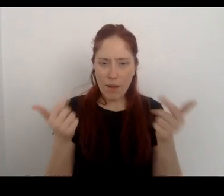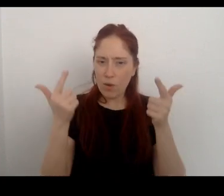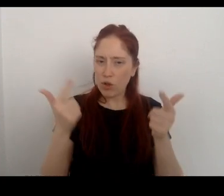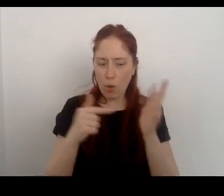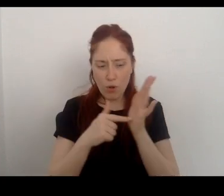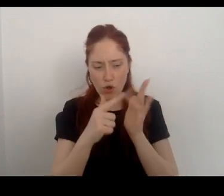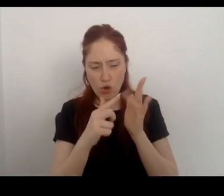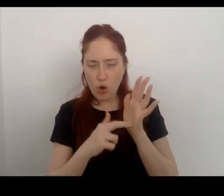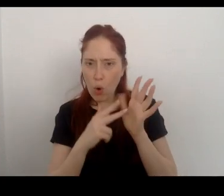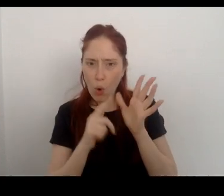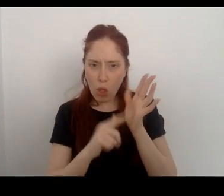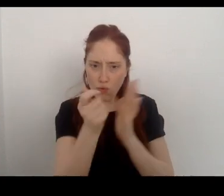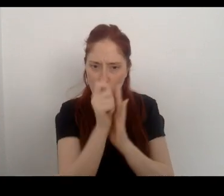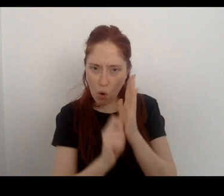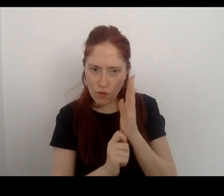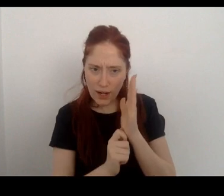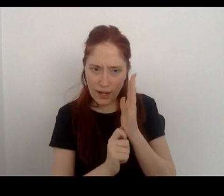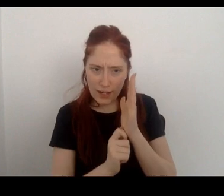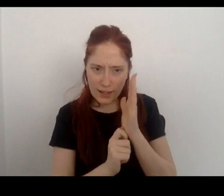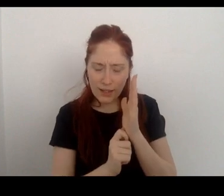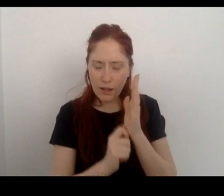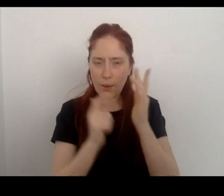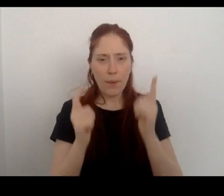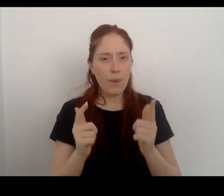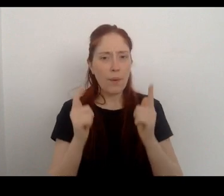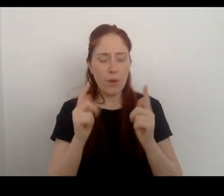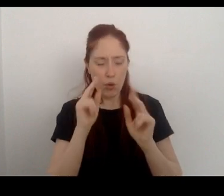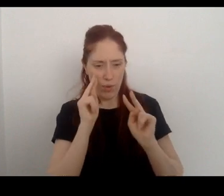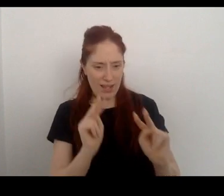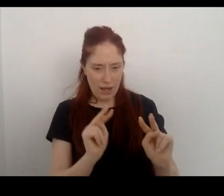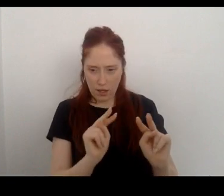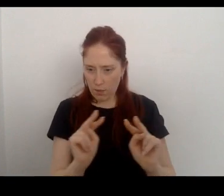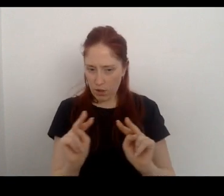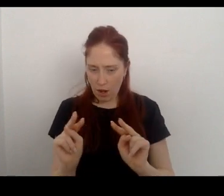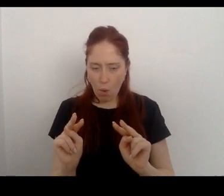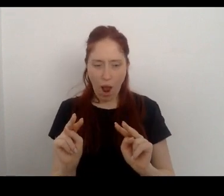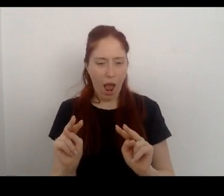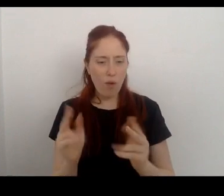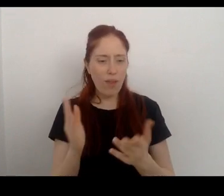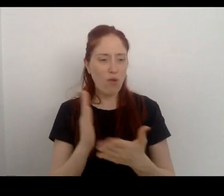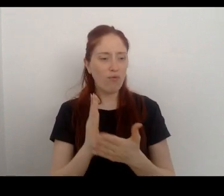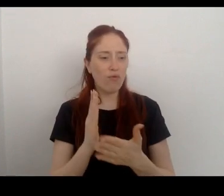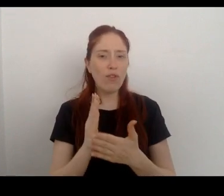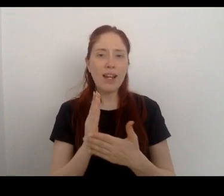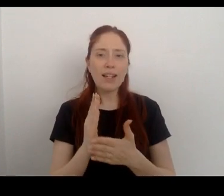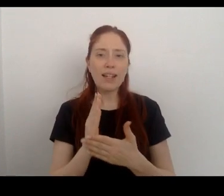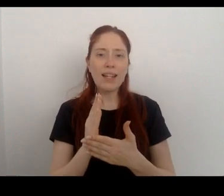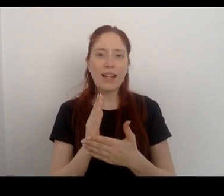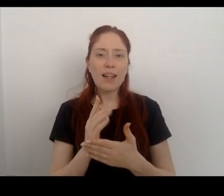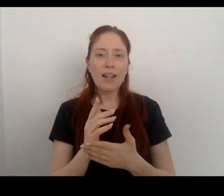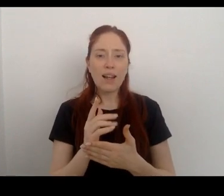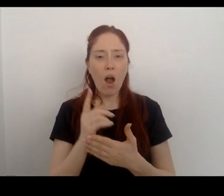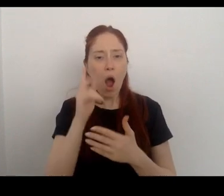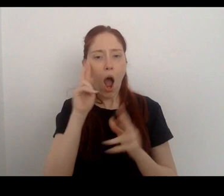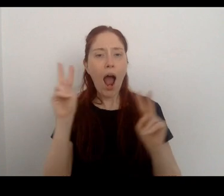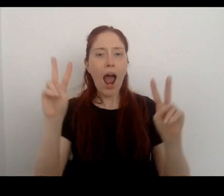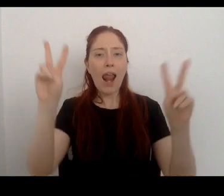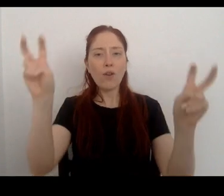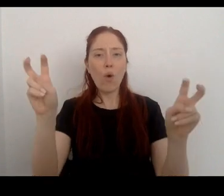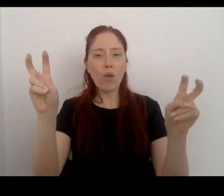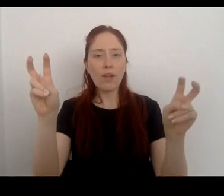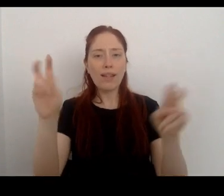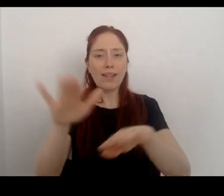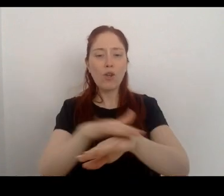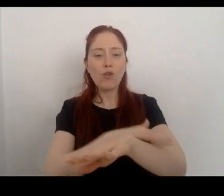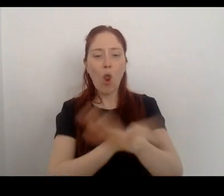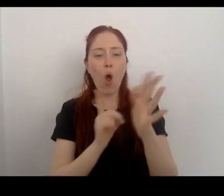sensitivity. They epitomise what I think we can define as the slow look, which is another way of defining